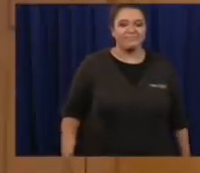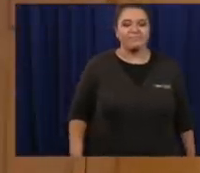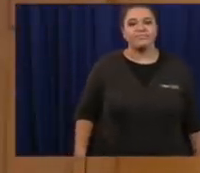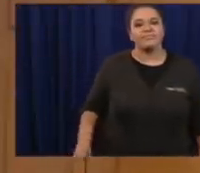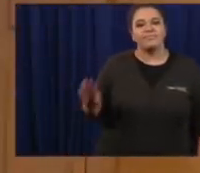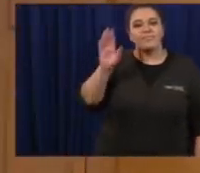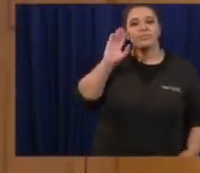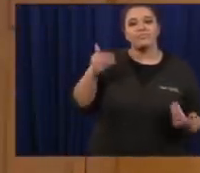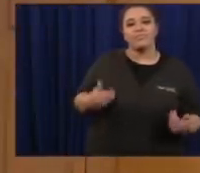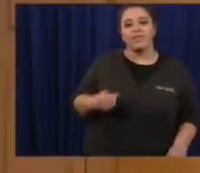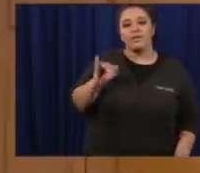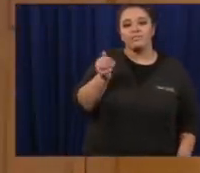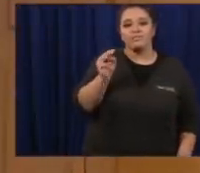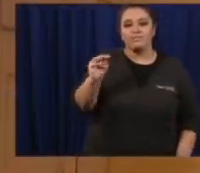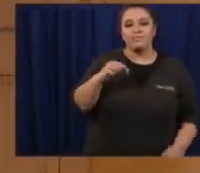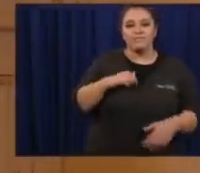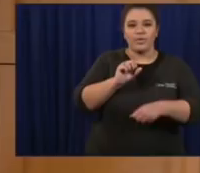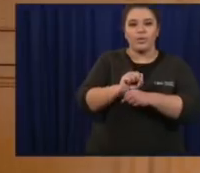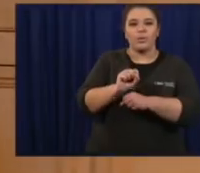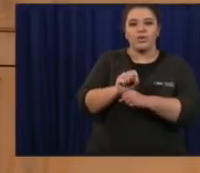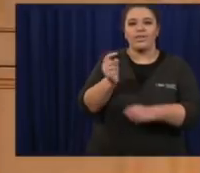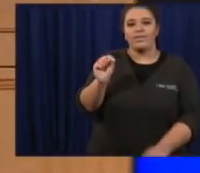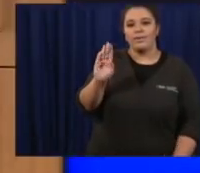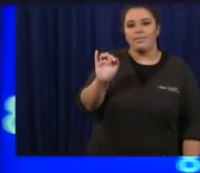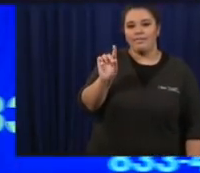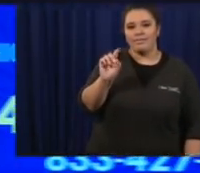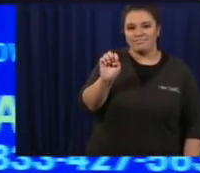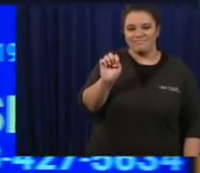Jim Province with The Blade, question for the Governor.